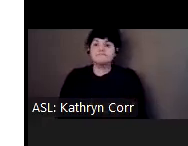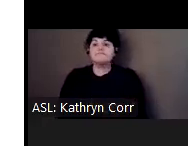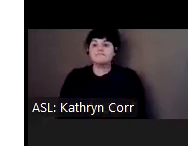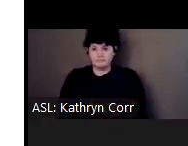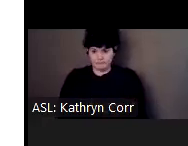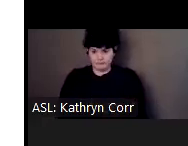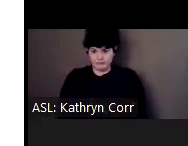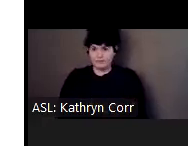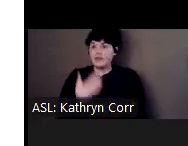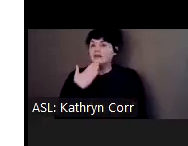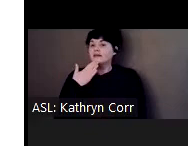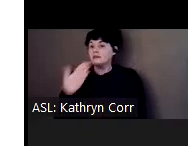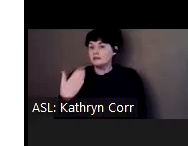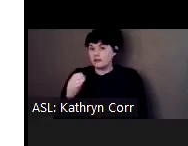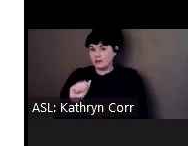Thank you, Amy.